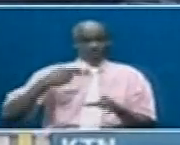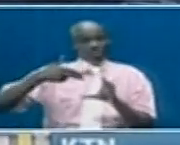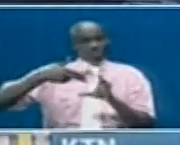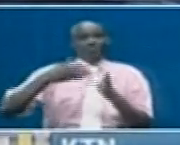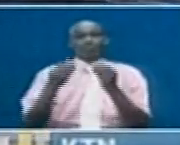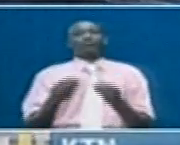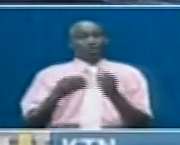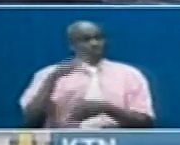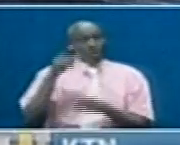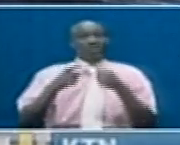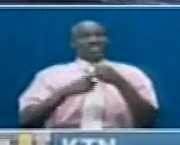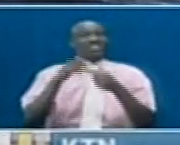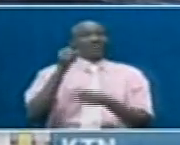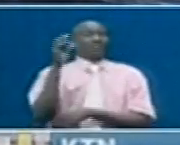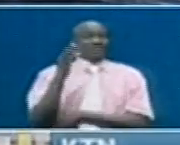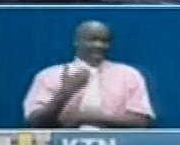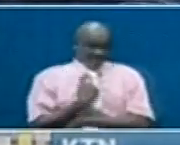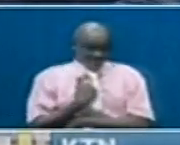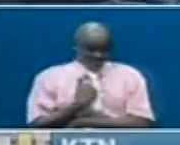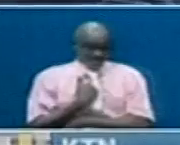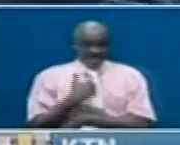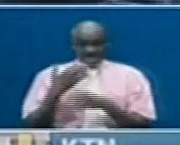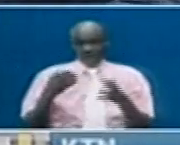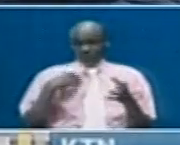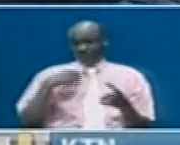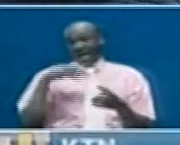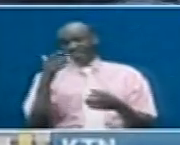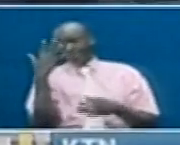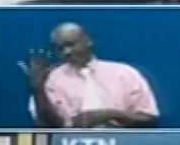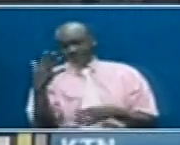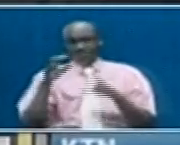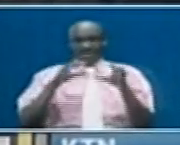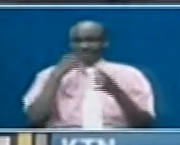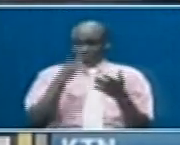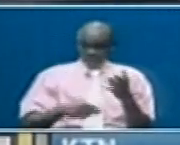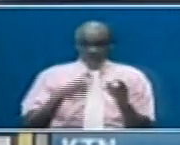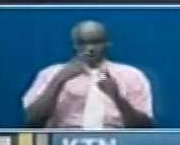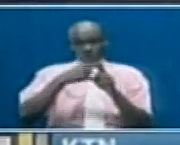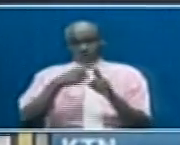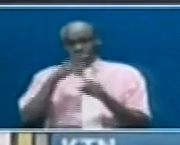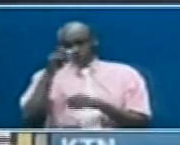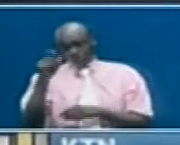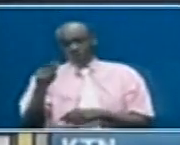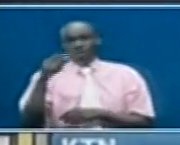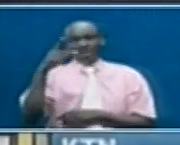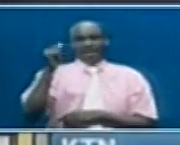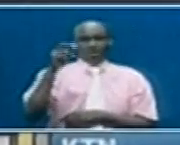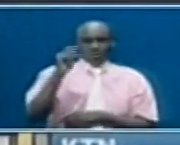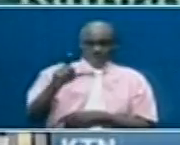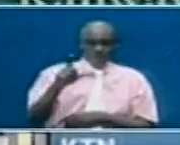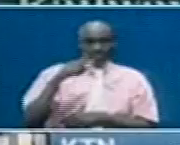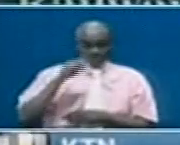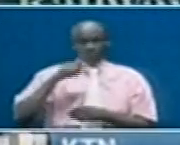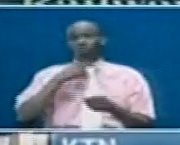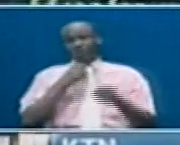by 65%. Haas Petroleum beat five other oil marketers, including Total, Vivo and Kennel Cobil, to win the